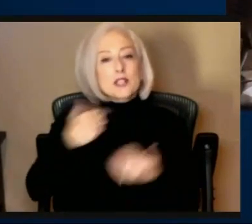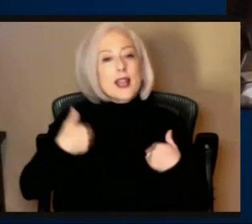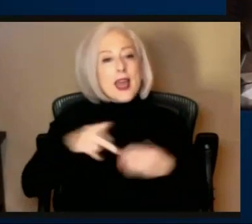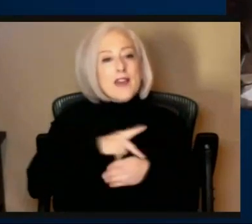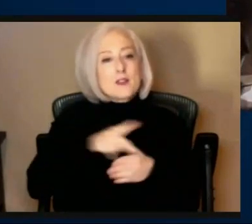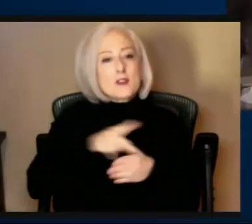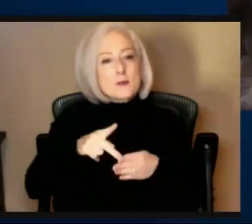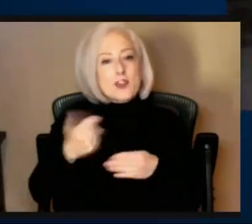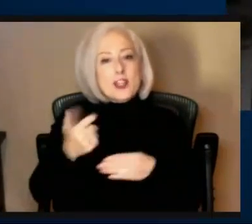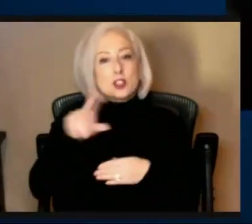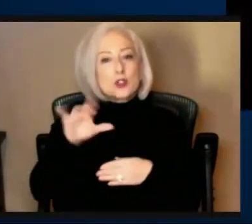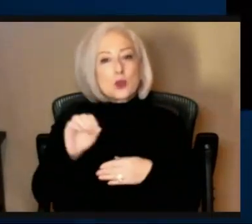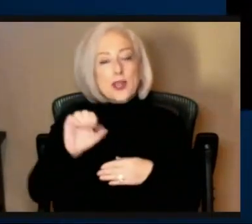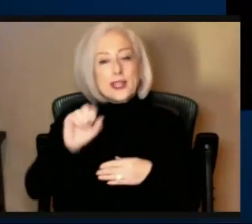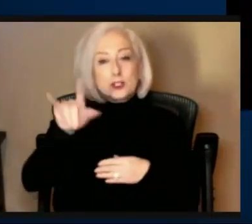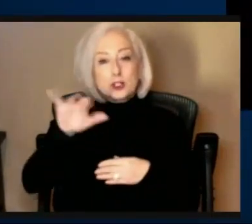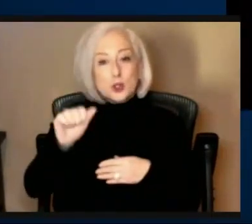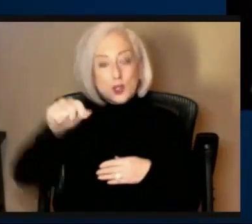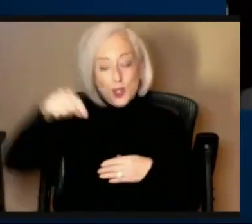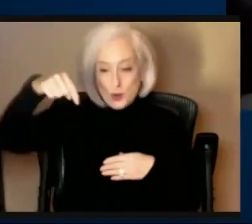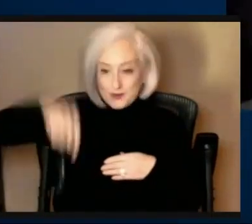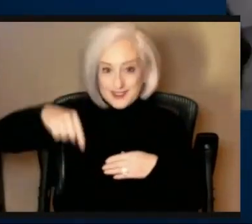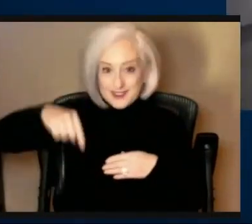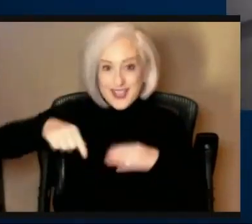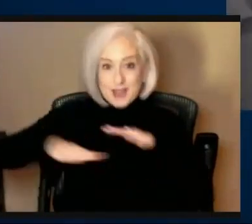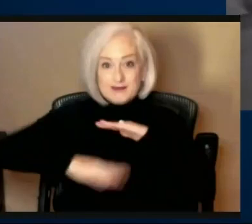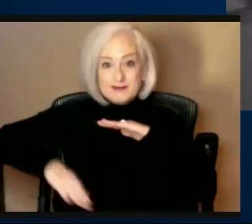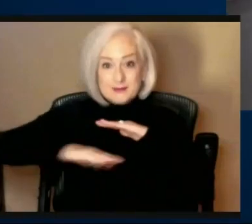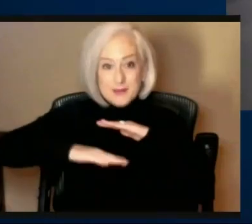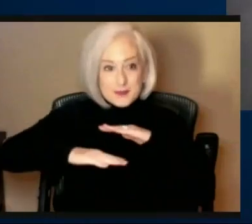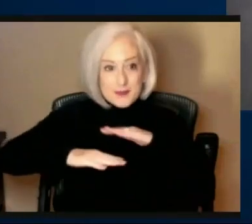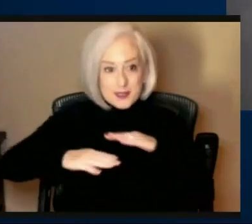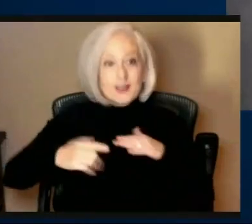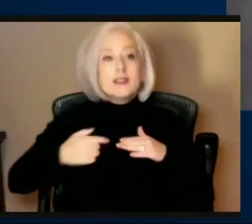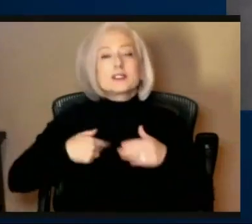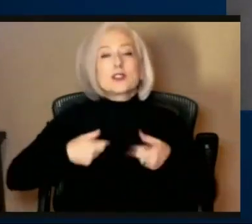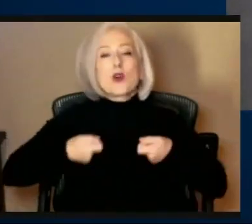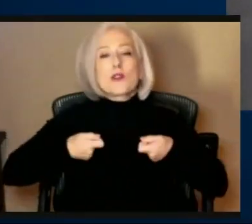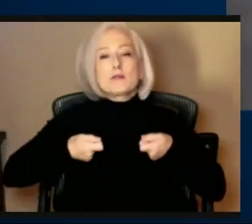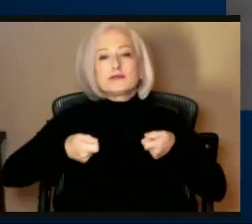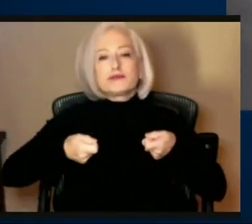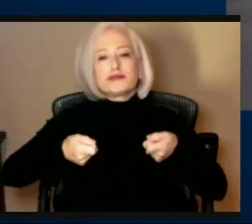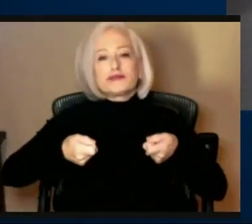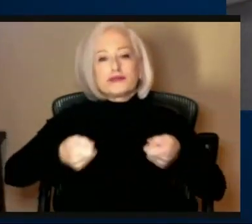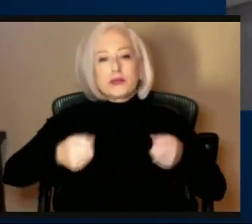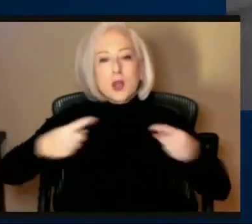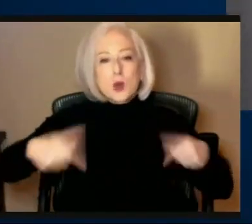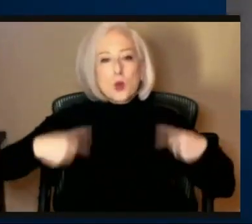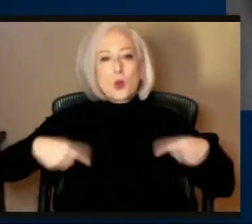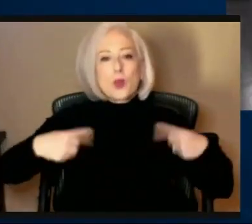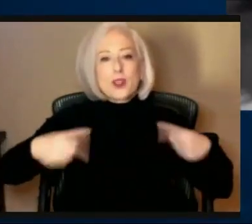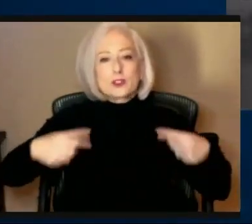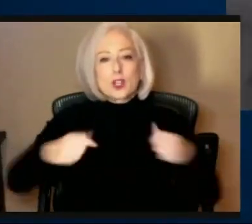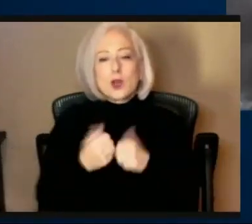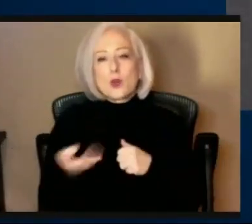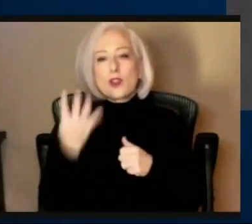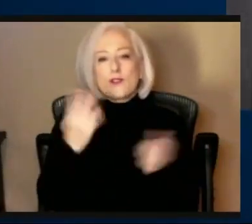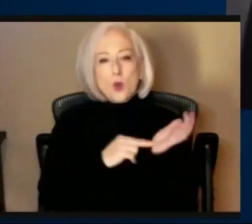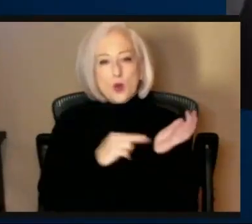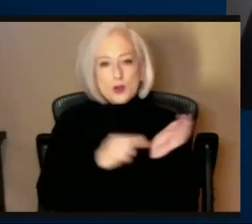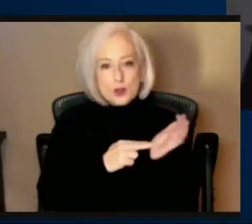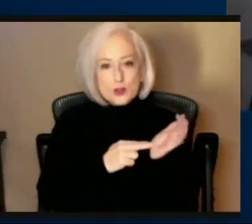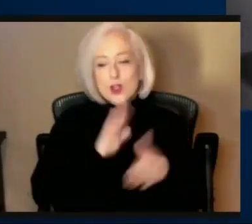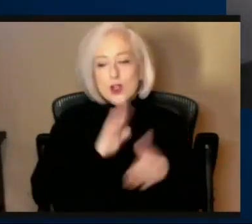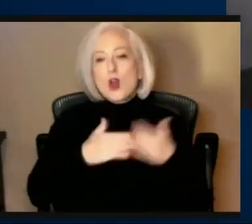studio downstairs. I get wheeled down the hallways with like 4 nurses with carts with all these machines on it. And we